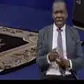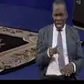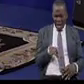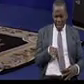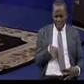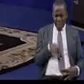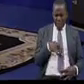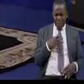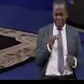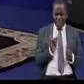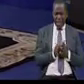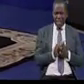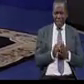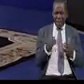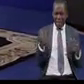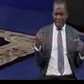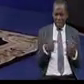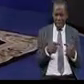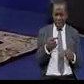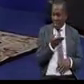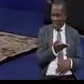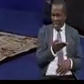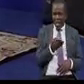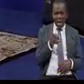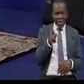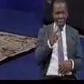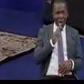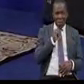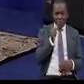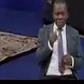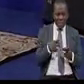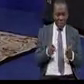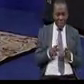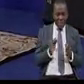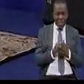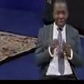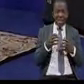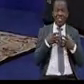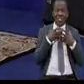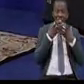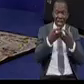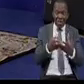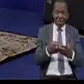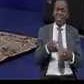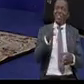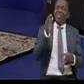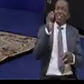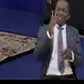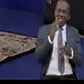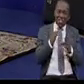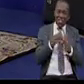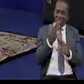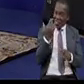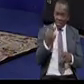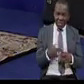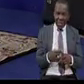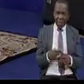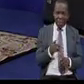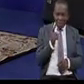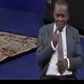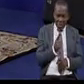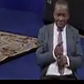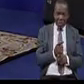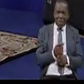where you can shout, in Jesus' name, blood of Jesus, blood of Jesus. Well, that place, that's not a place for